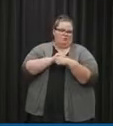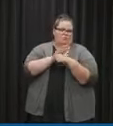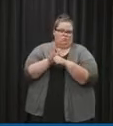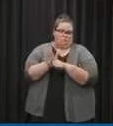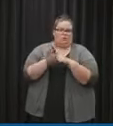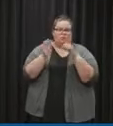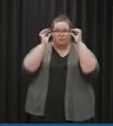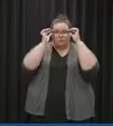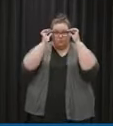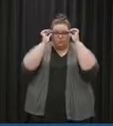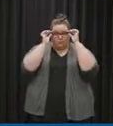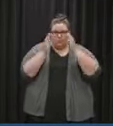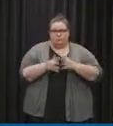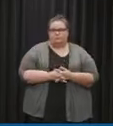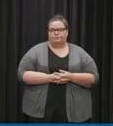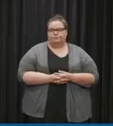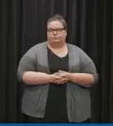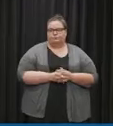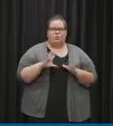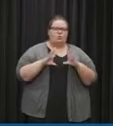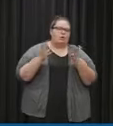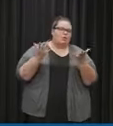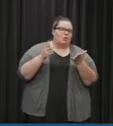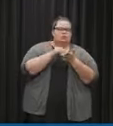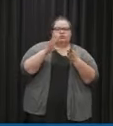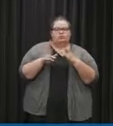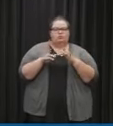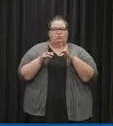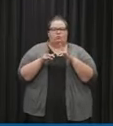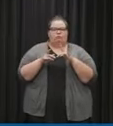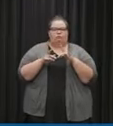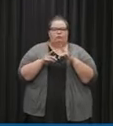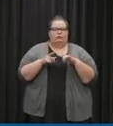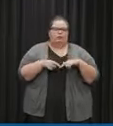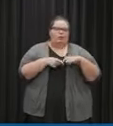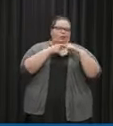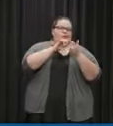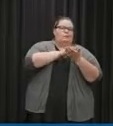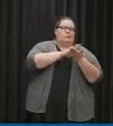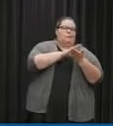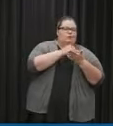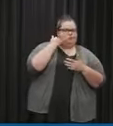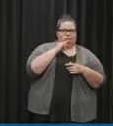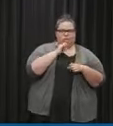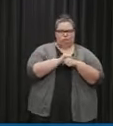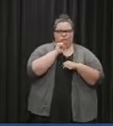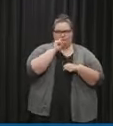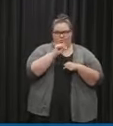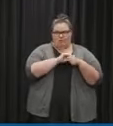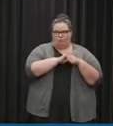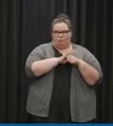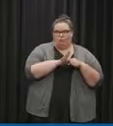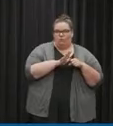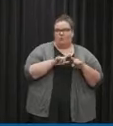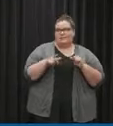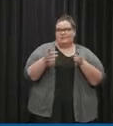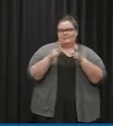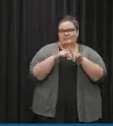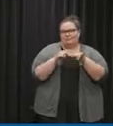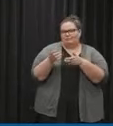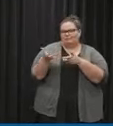in terms of the lessening the impact on students and parents. But certainly, I think conversations with employers need to happen